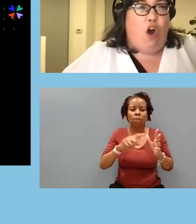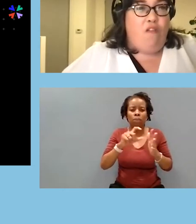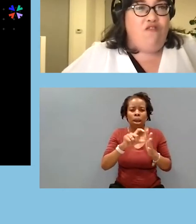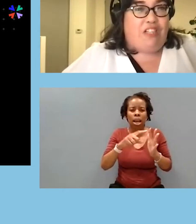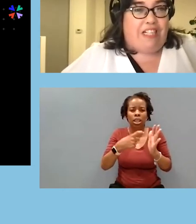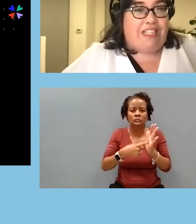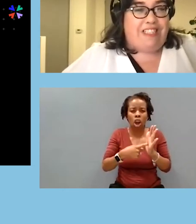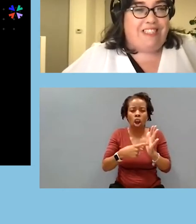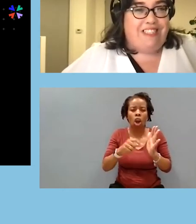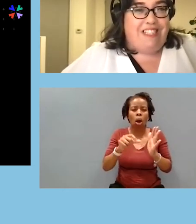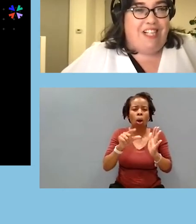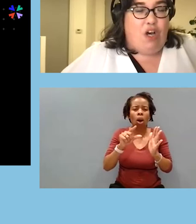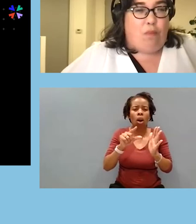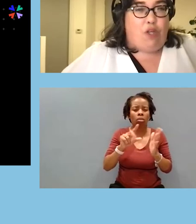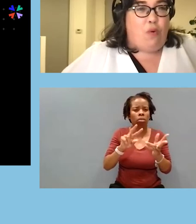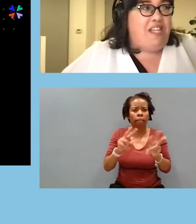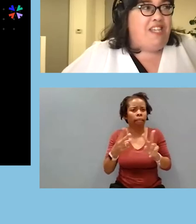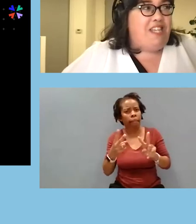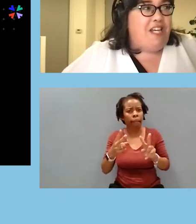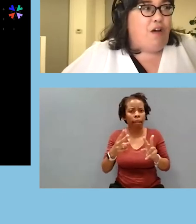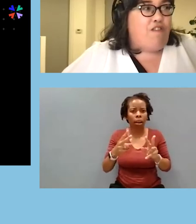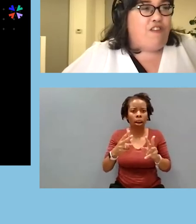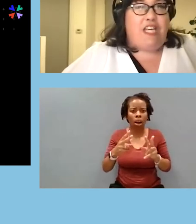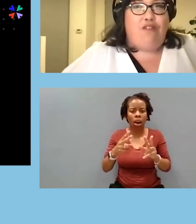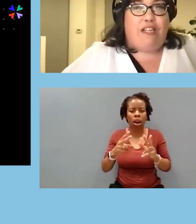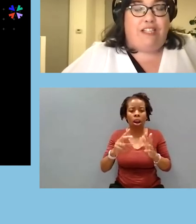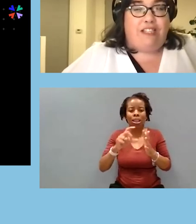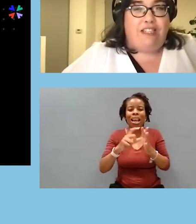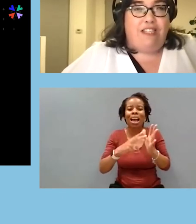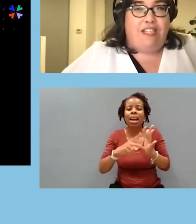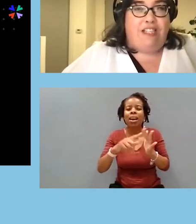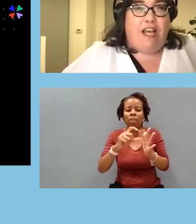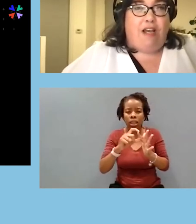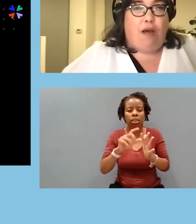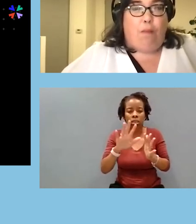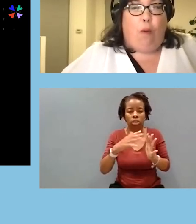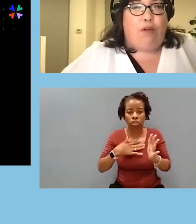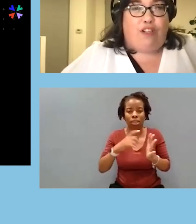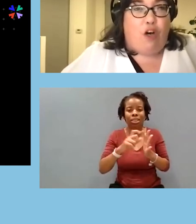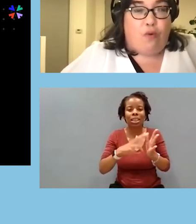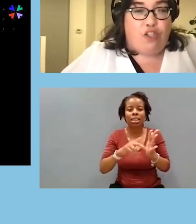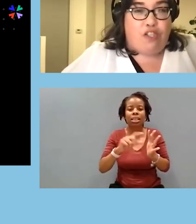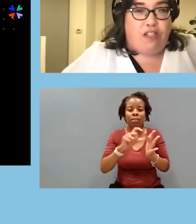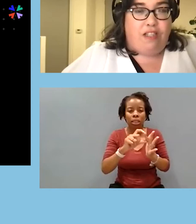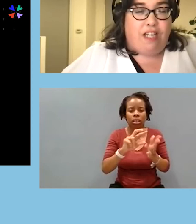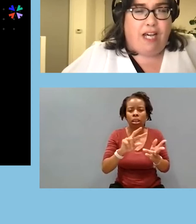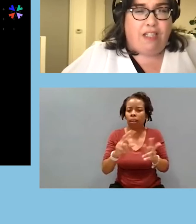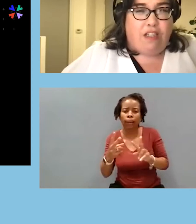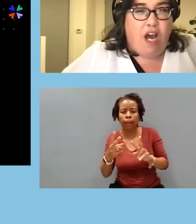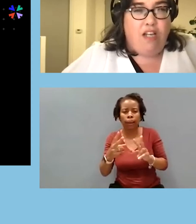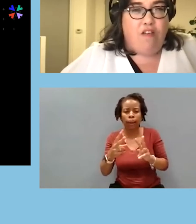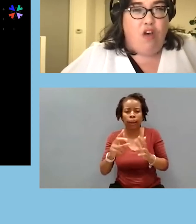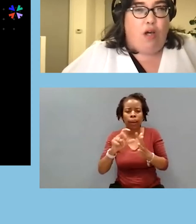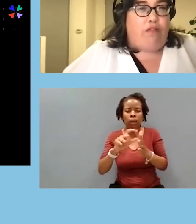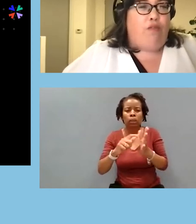the conflicts between theorists and popular culture. And I had